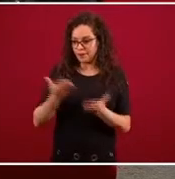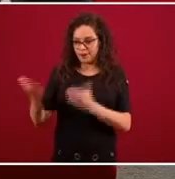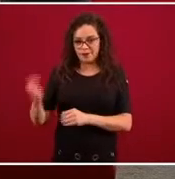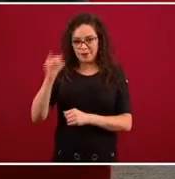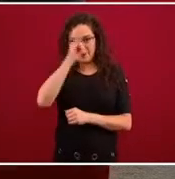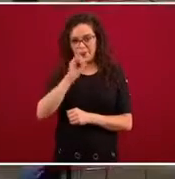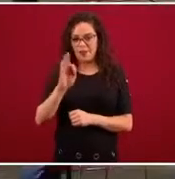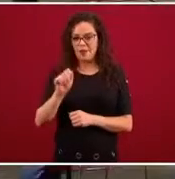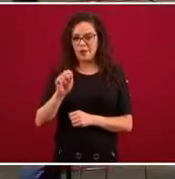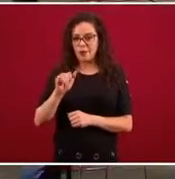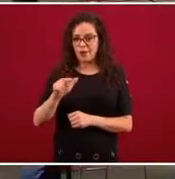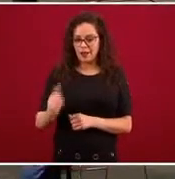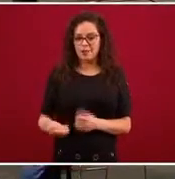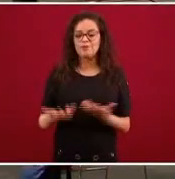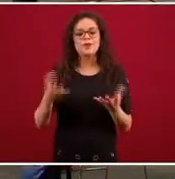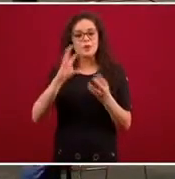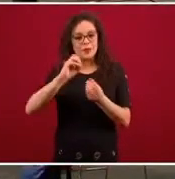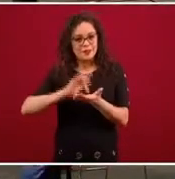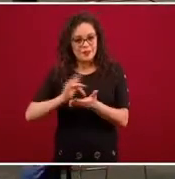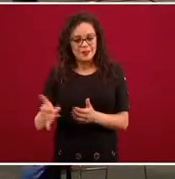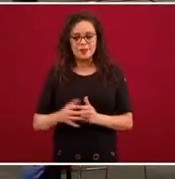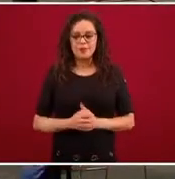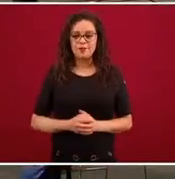you. Thank you.